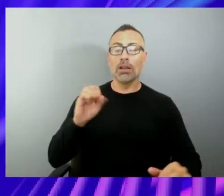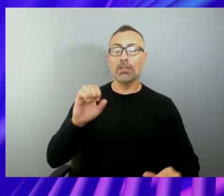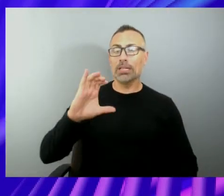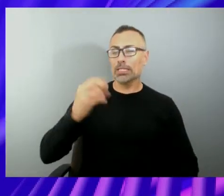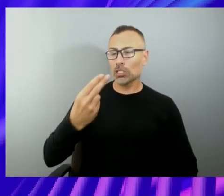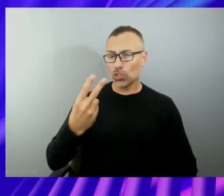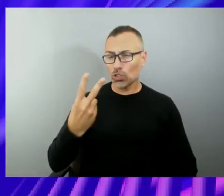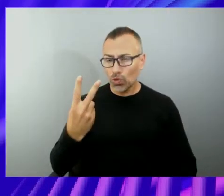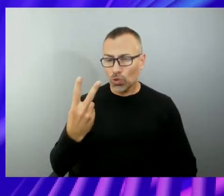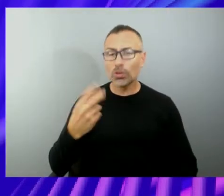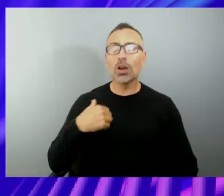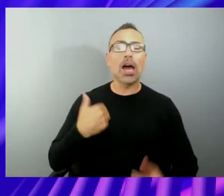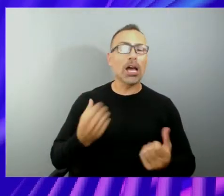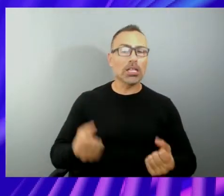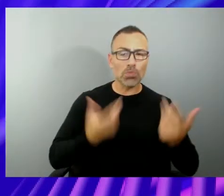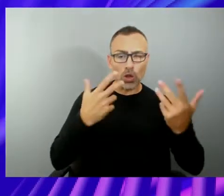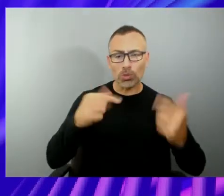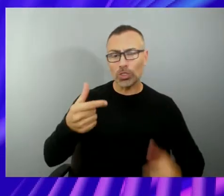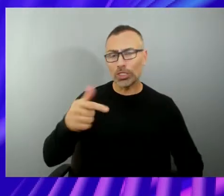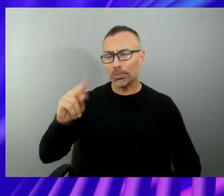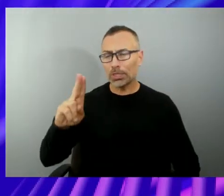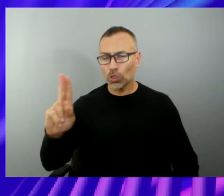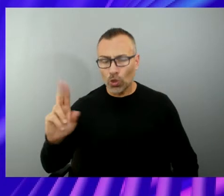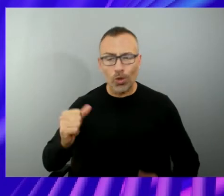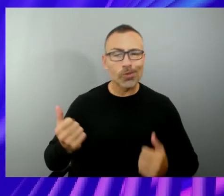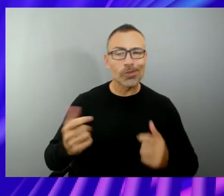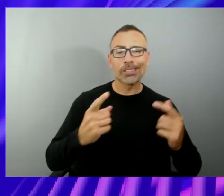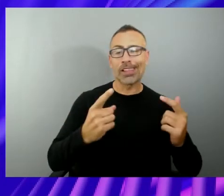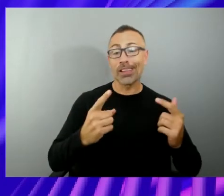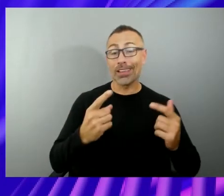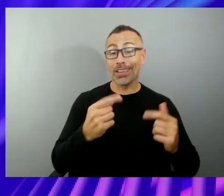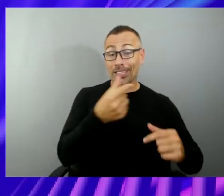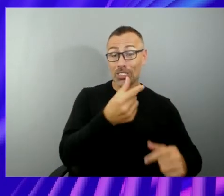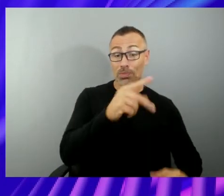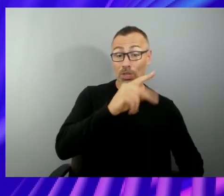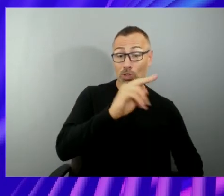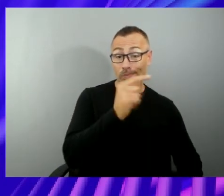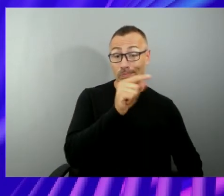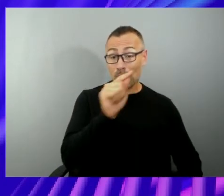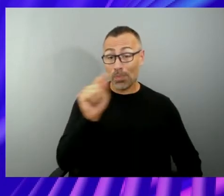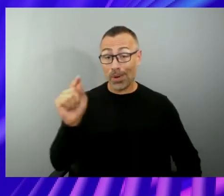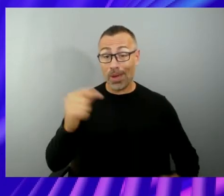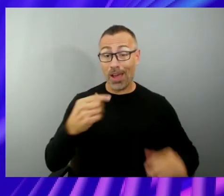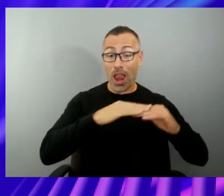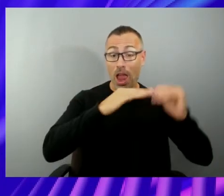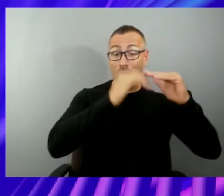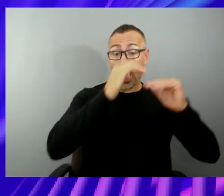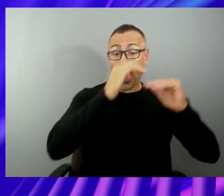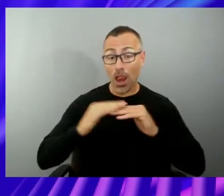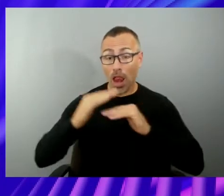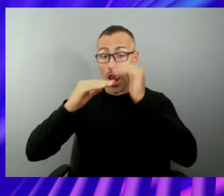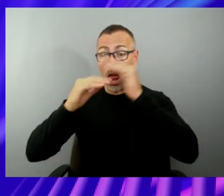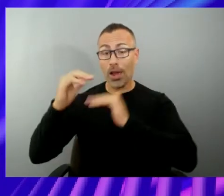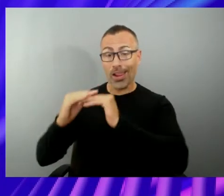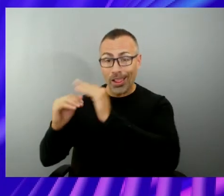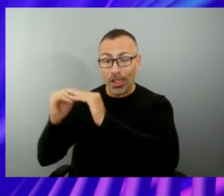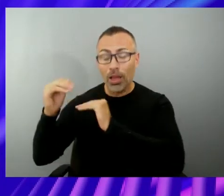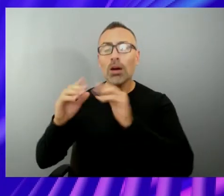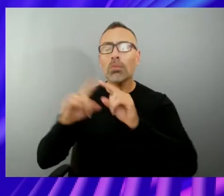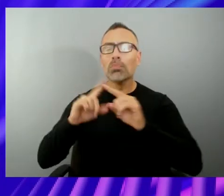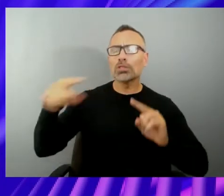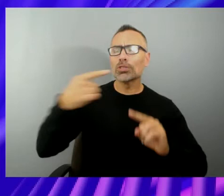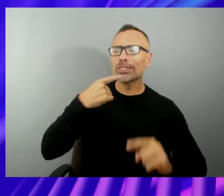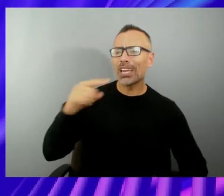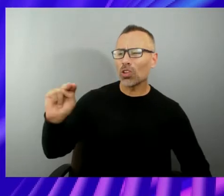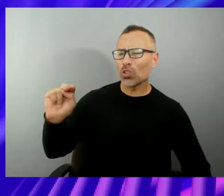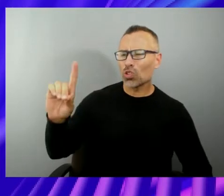layers on each GPU, but there's also nodes. Where do those fit into the picture? How would I specify the number of nodes that I have, for example? Yeah.